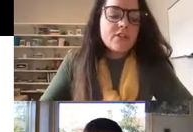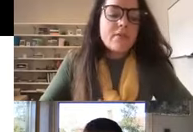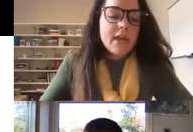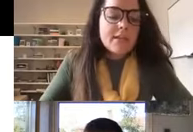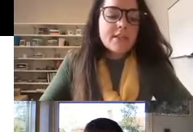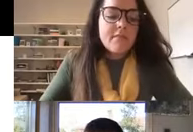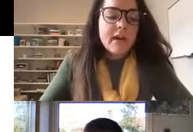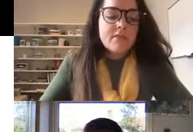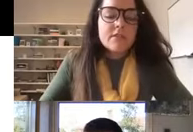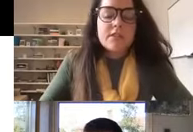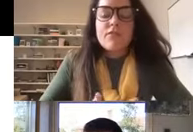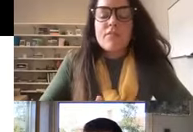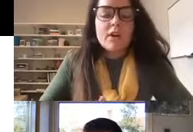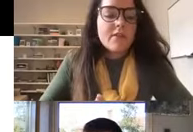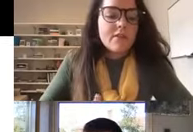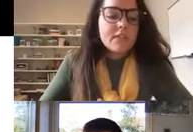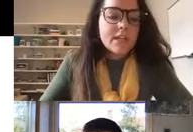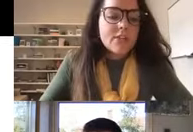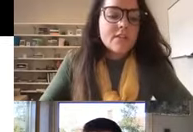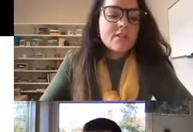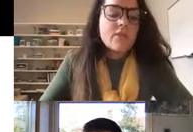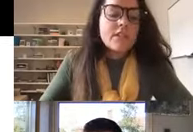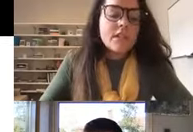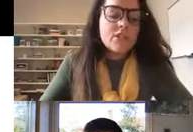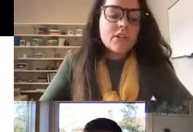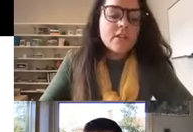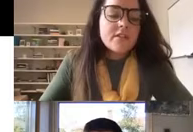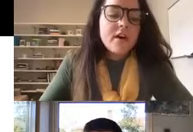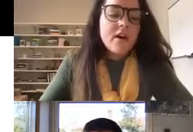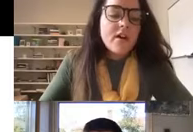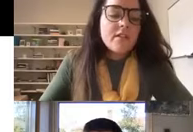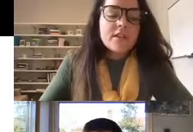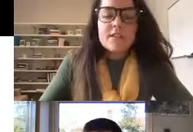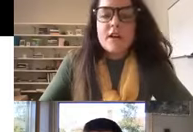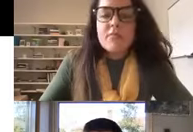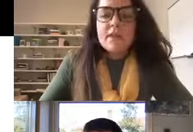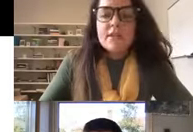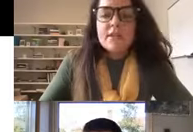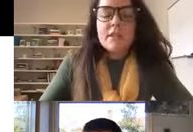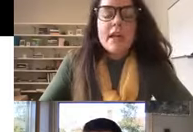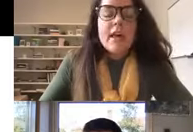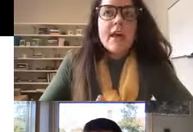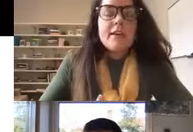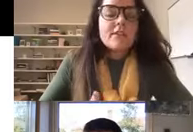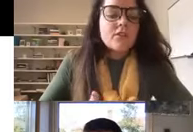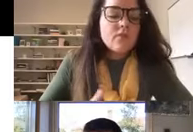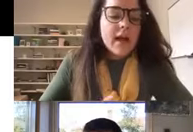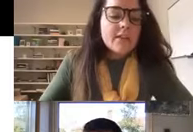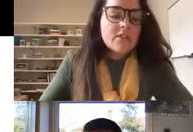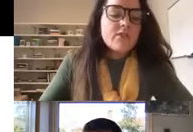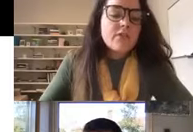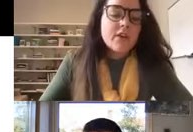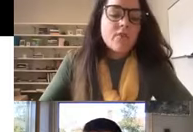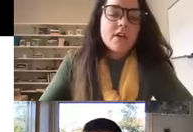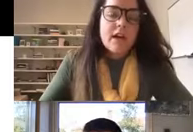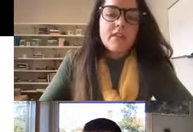a tremendous amount from our conversations with teachers on these topics, and